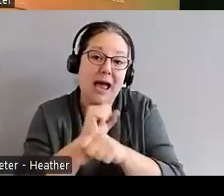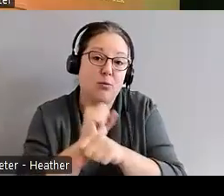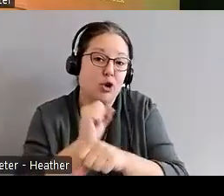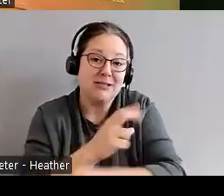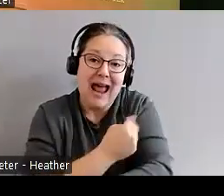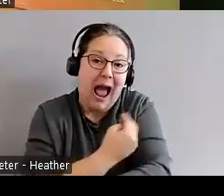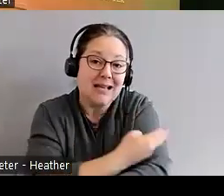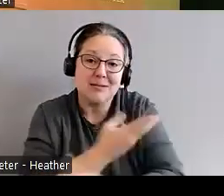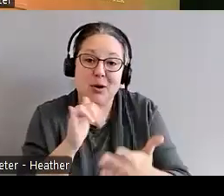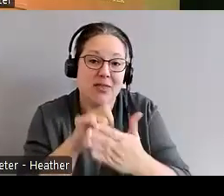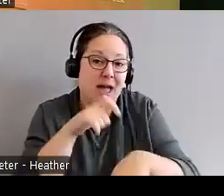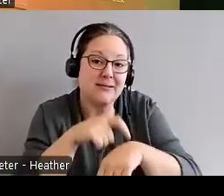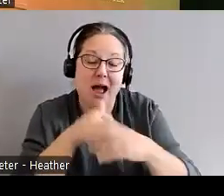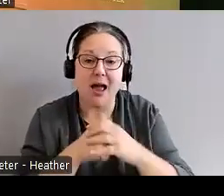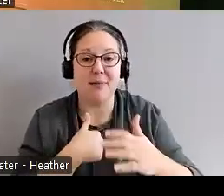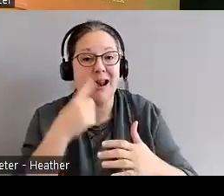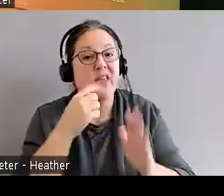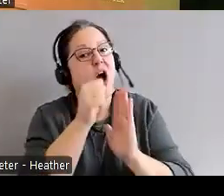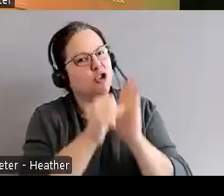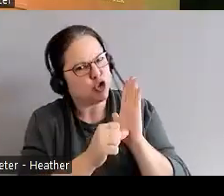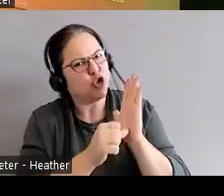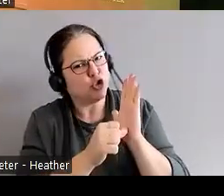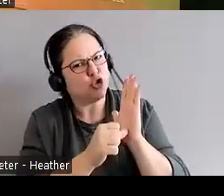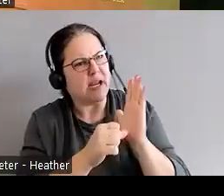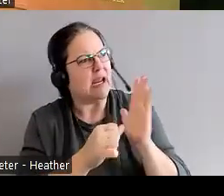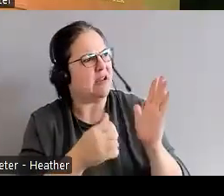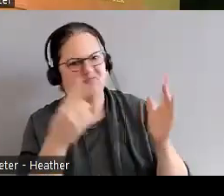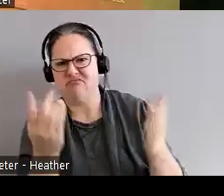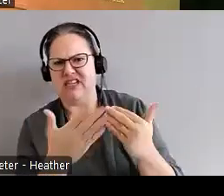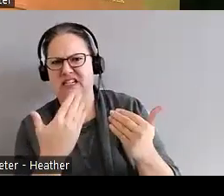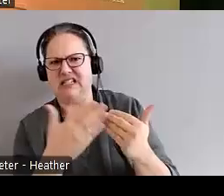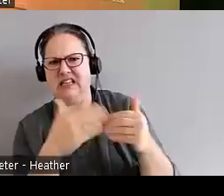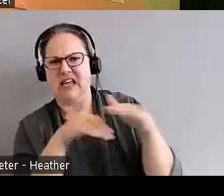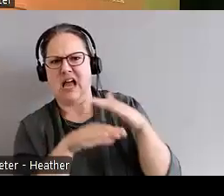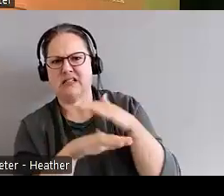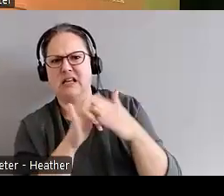well, surgery is very accessible. How accessible?